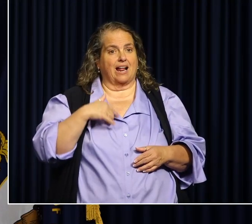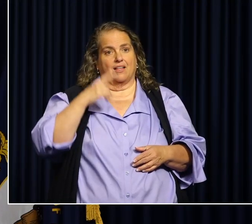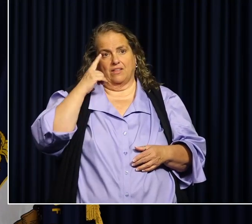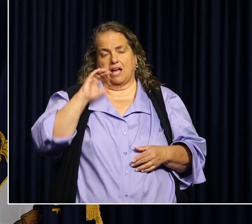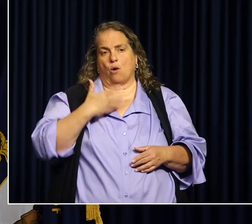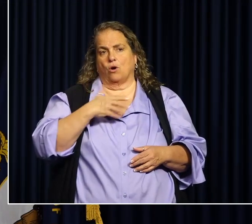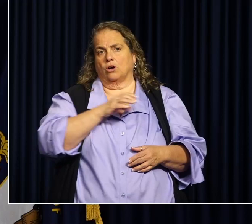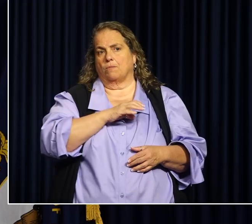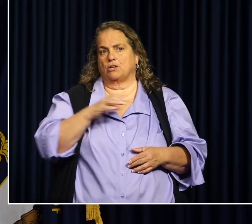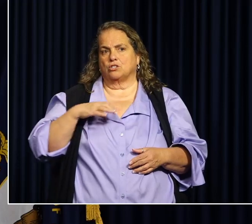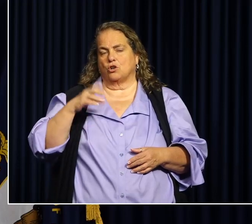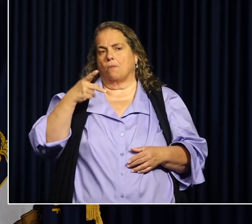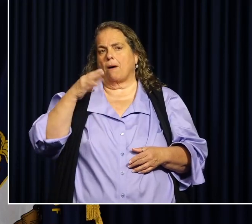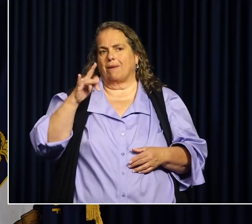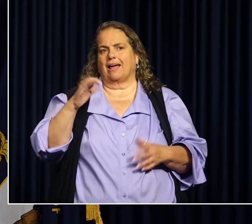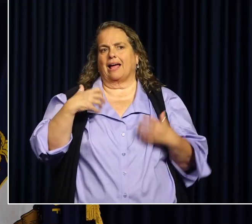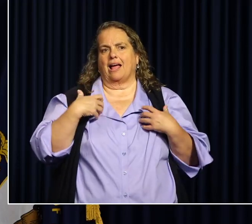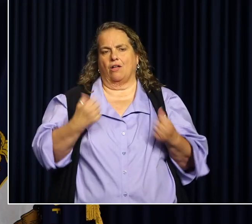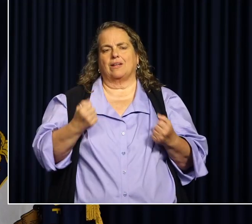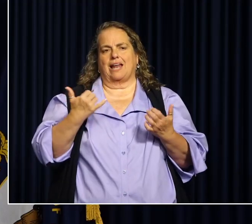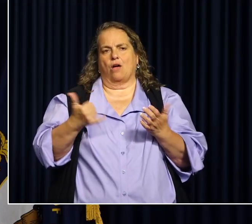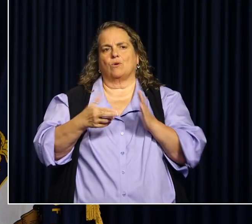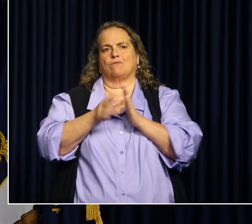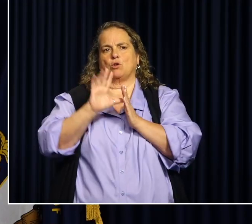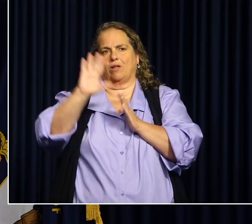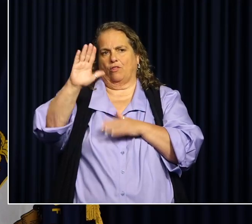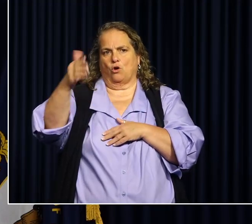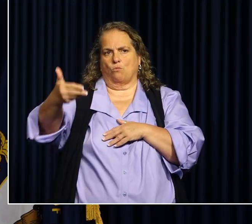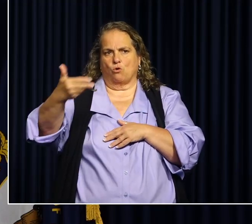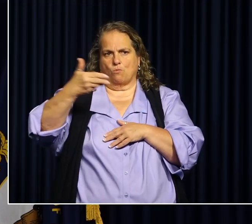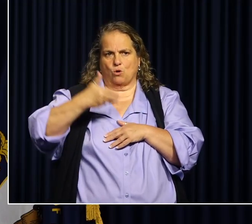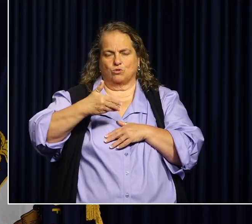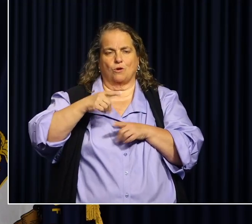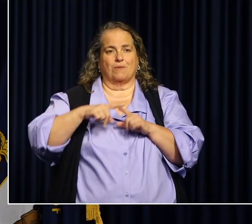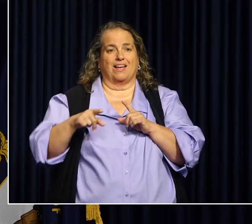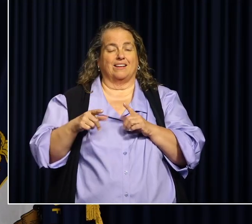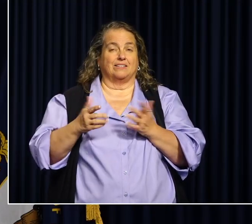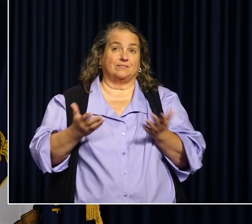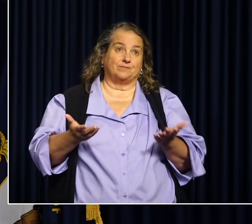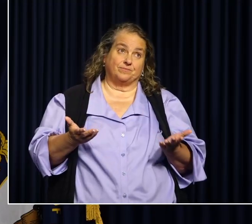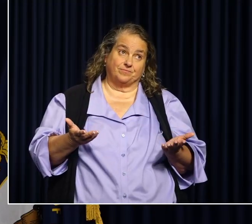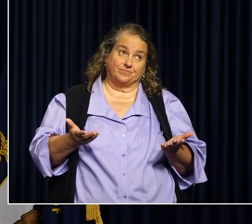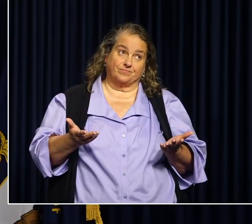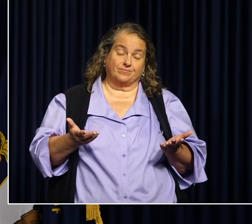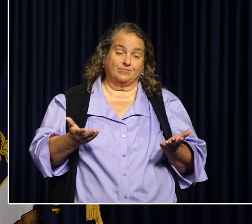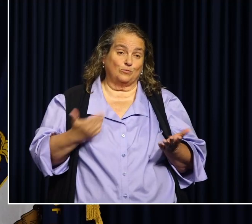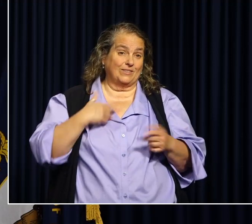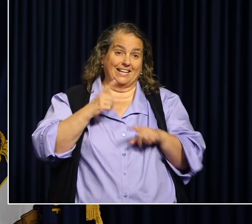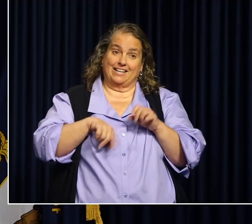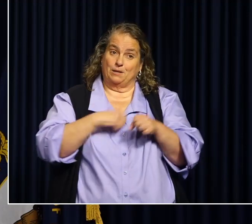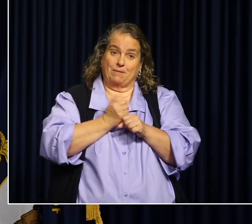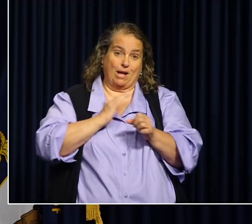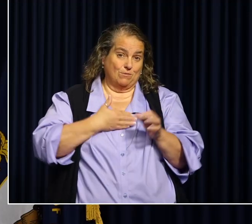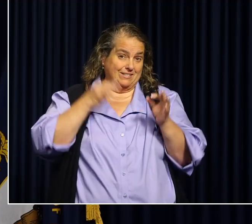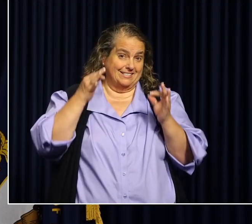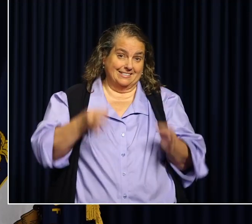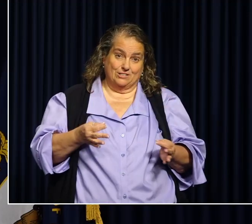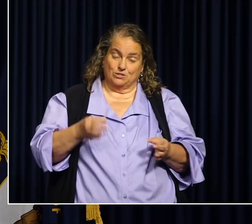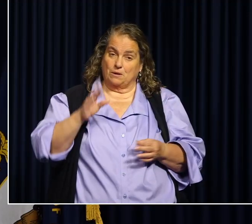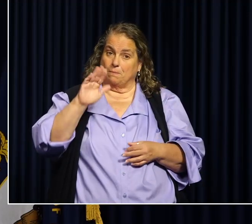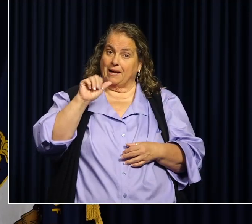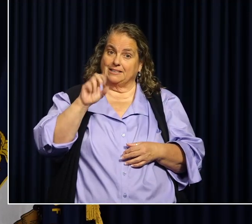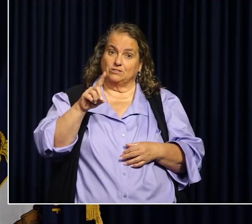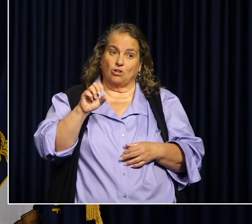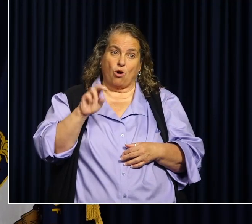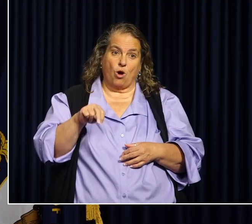Commissioner of Public Health is reviewing that proposal. But at the end of the day, we can't make our decisions based on